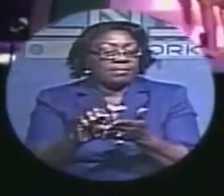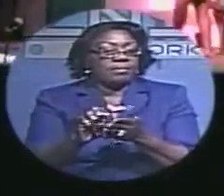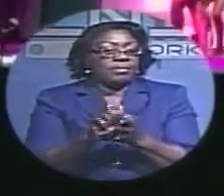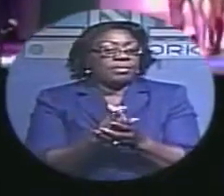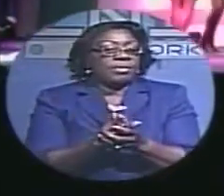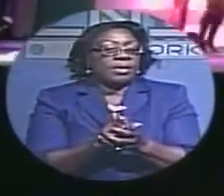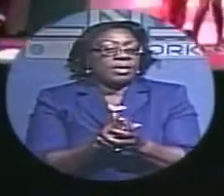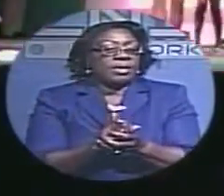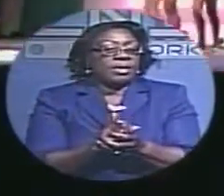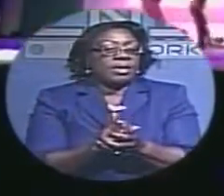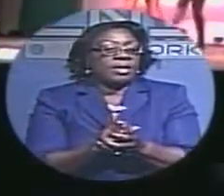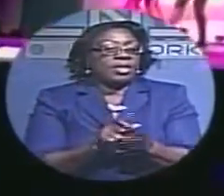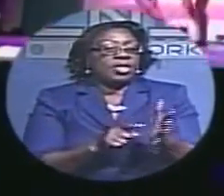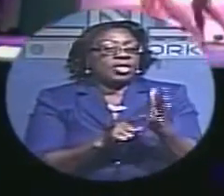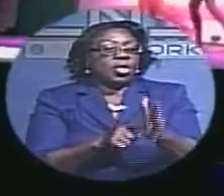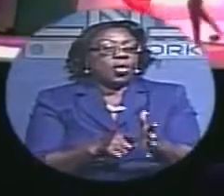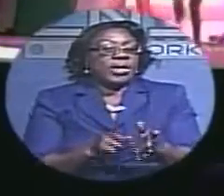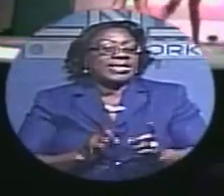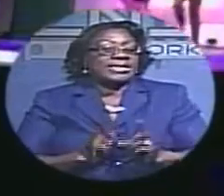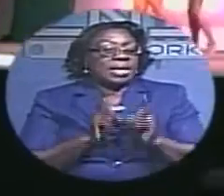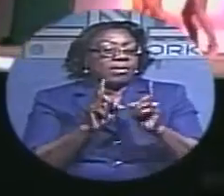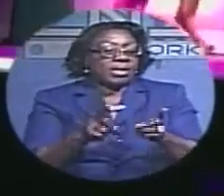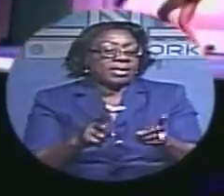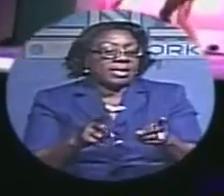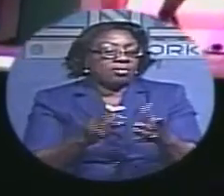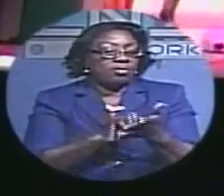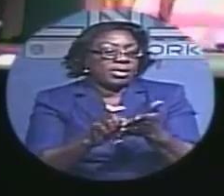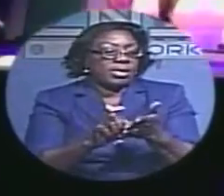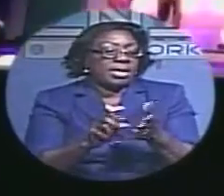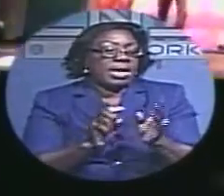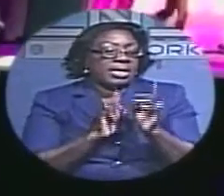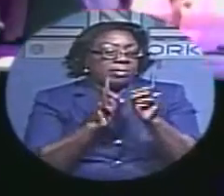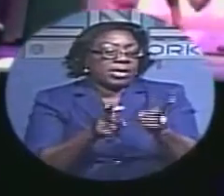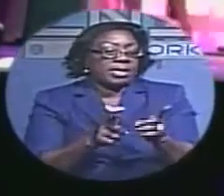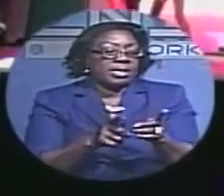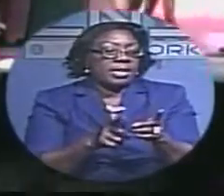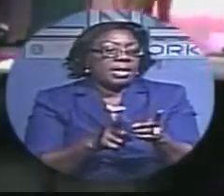head of the Queens College Modern Languages Department, Greg Dean.